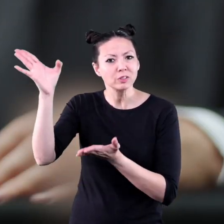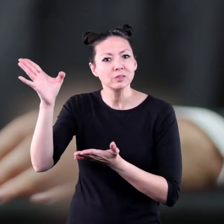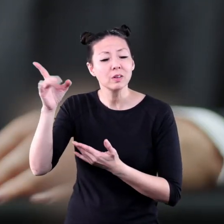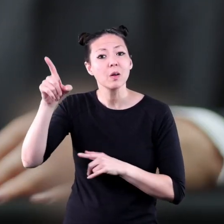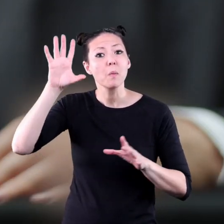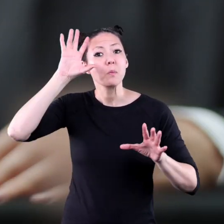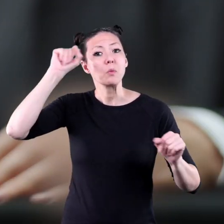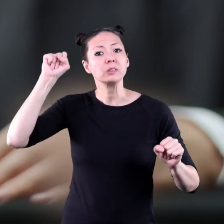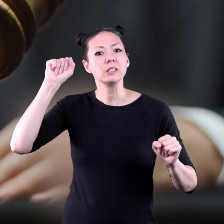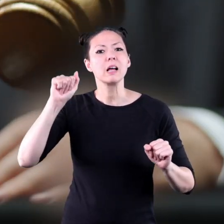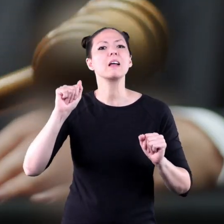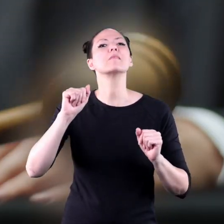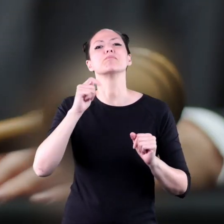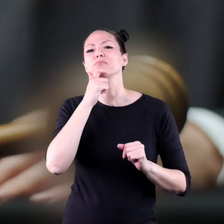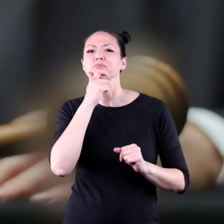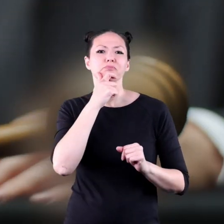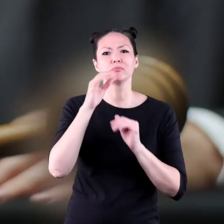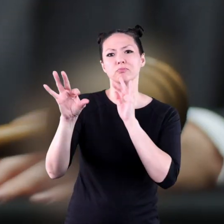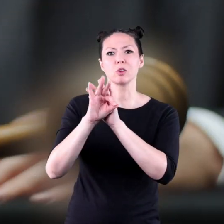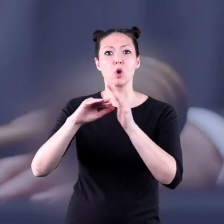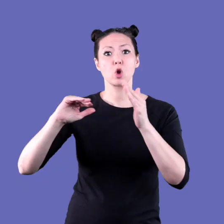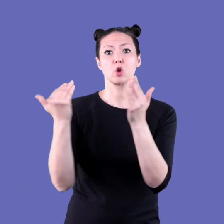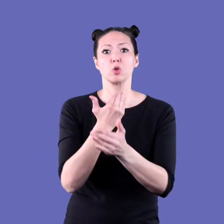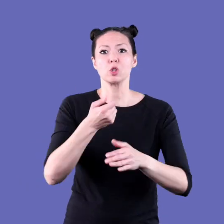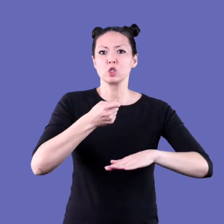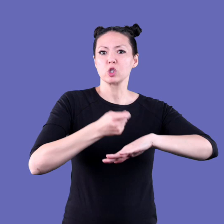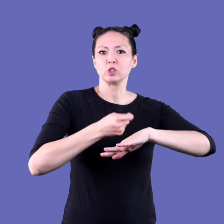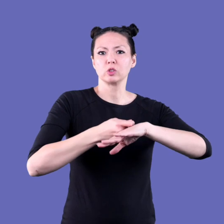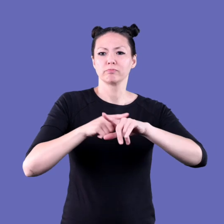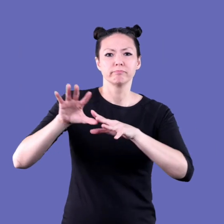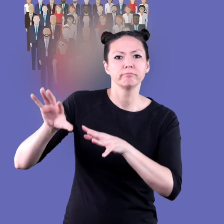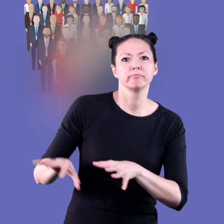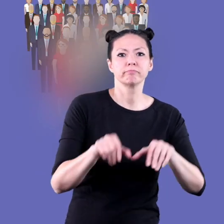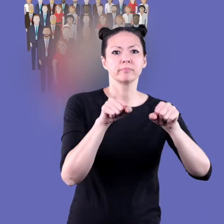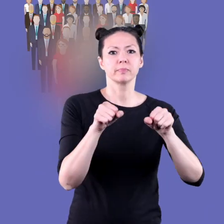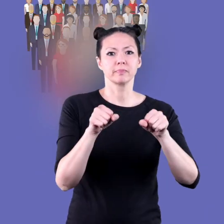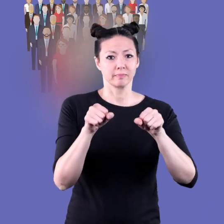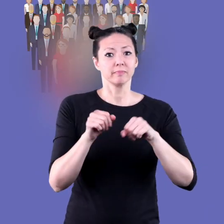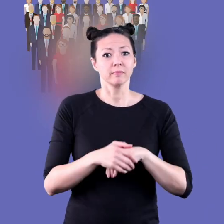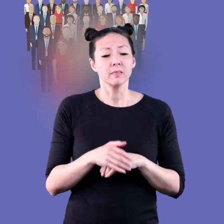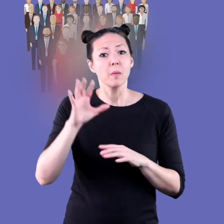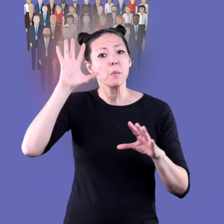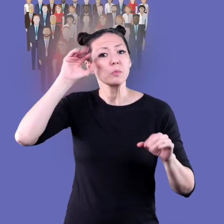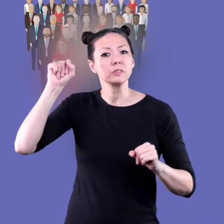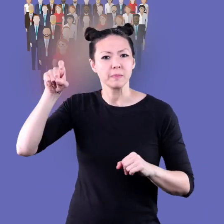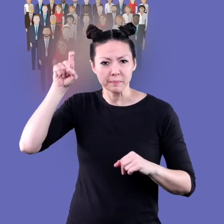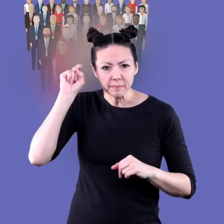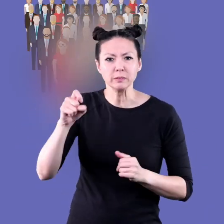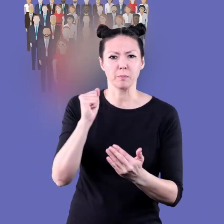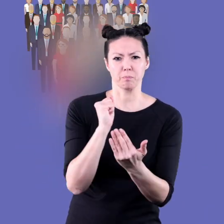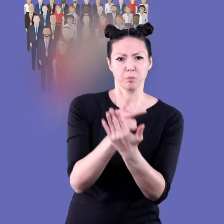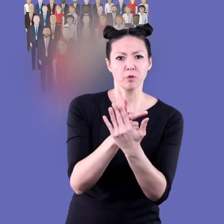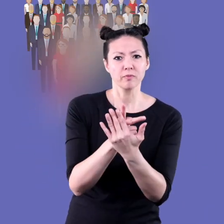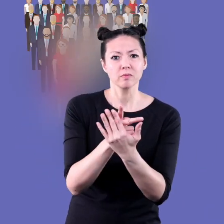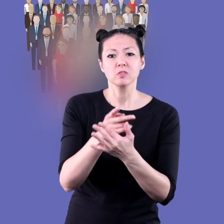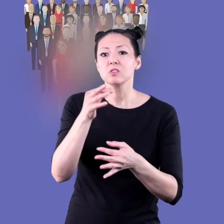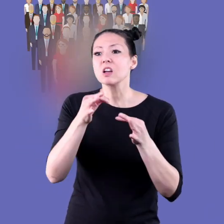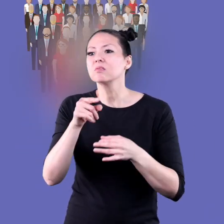choose a new judge to take their place. But the president must get approval from the Senate of the judge he